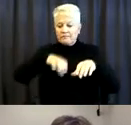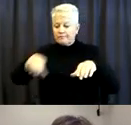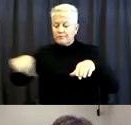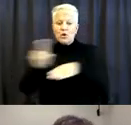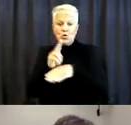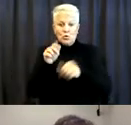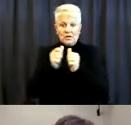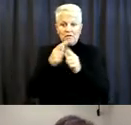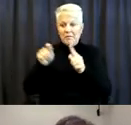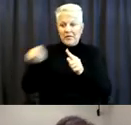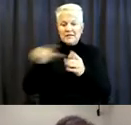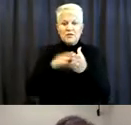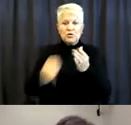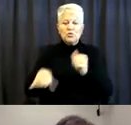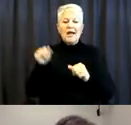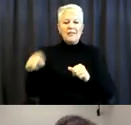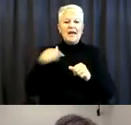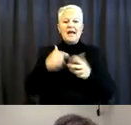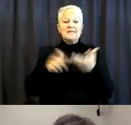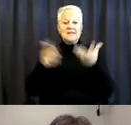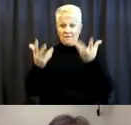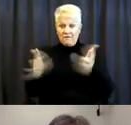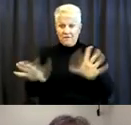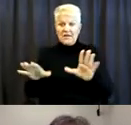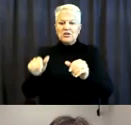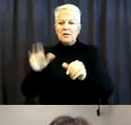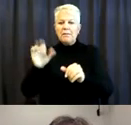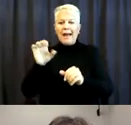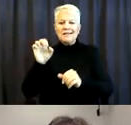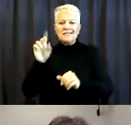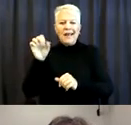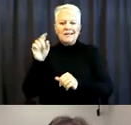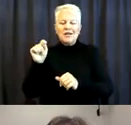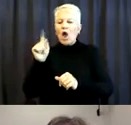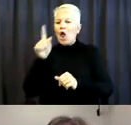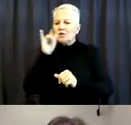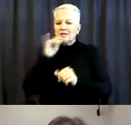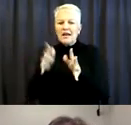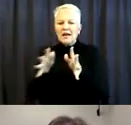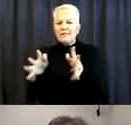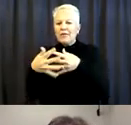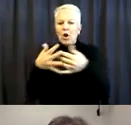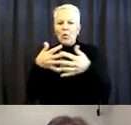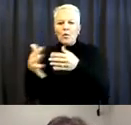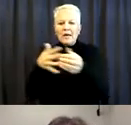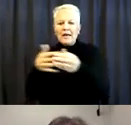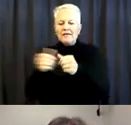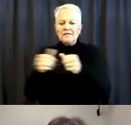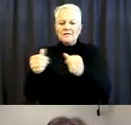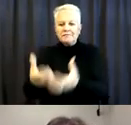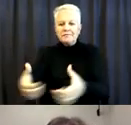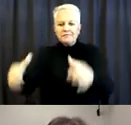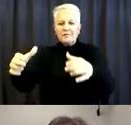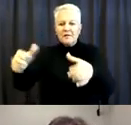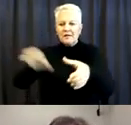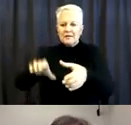student has an all done or finished basket. It looks like a plastic weaved basket behind it, and it has